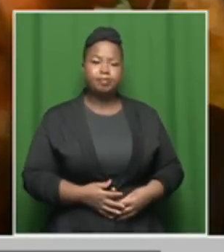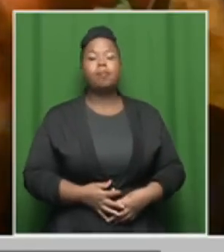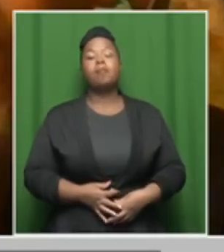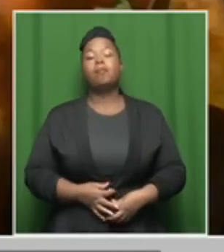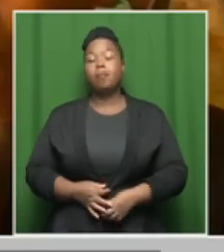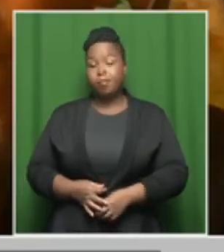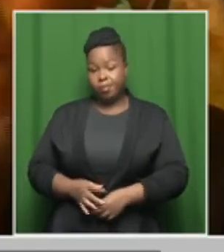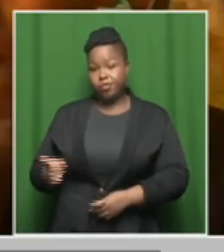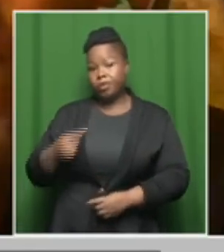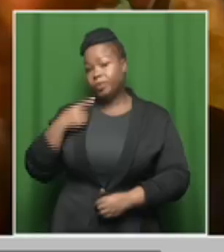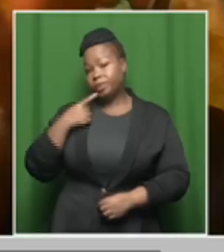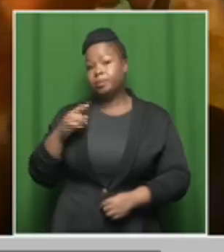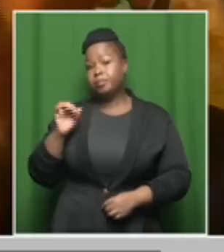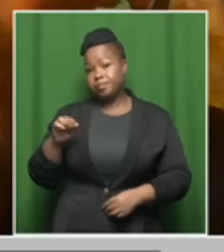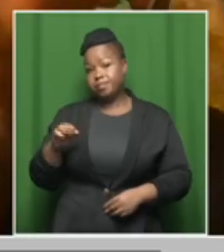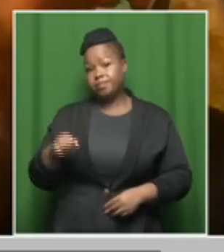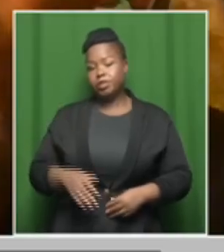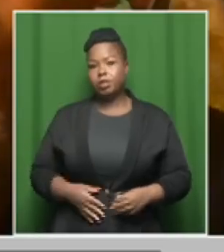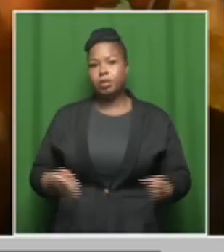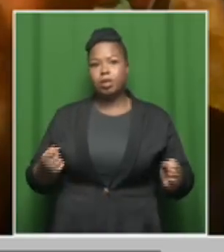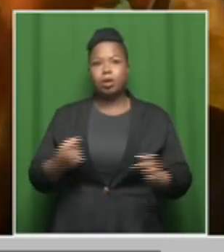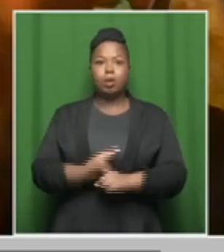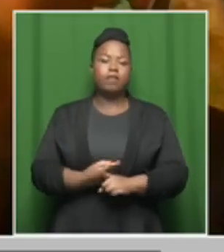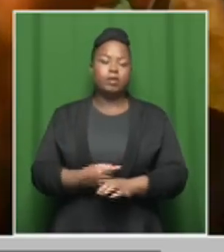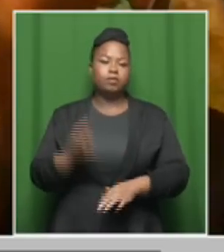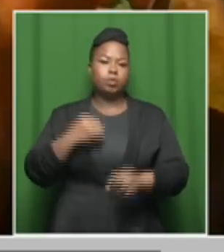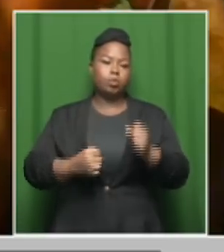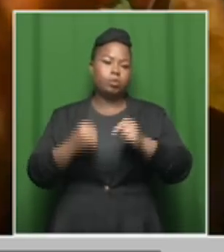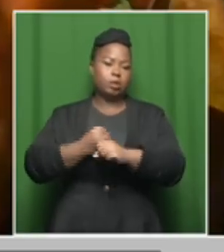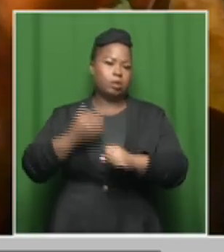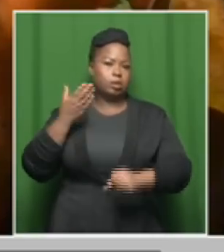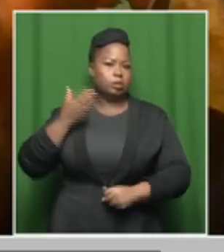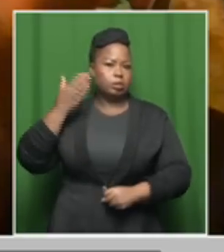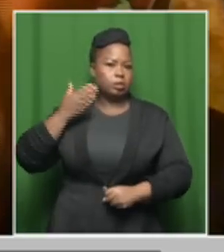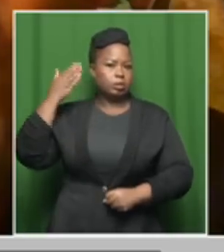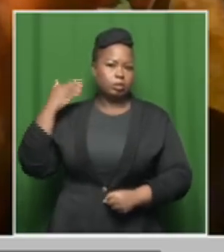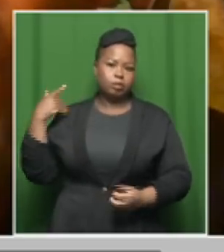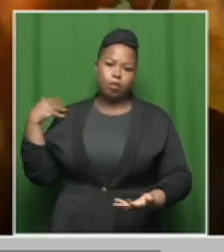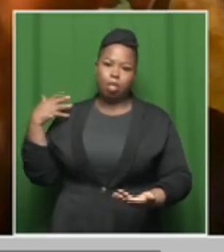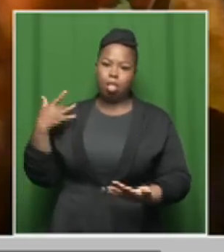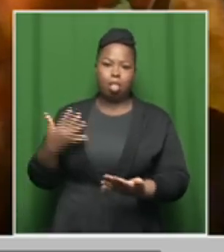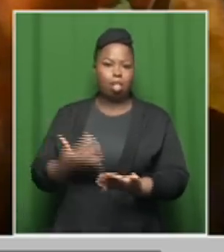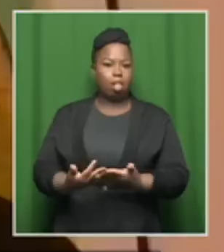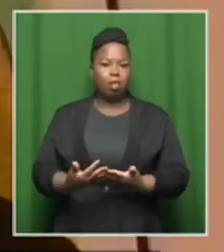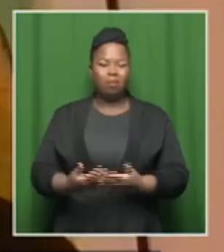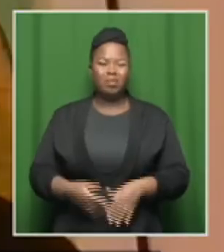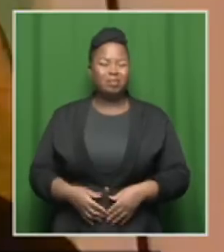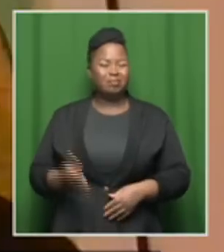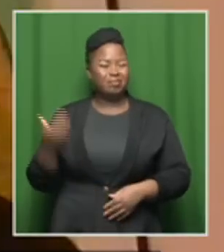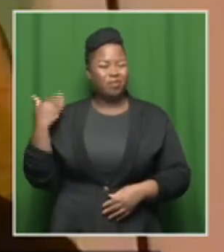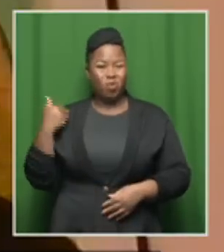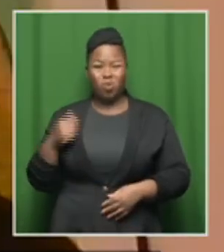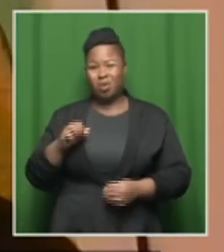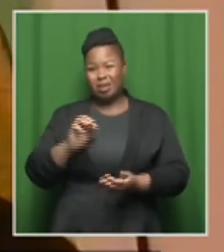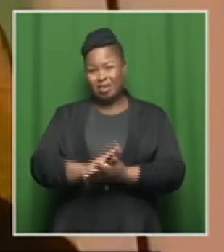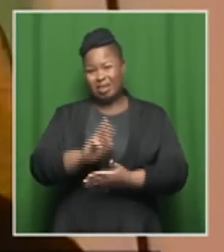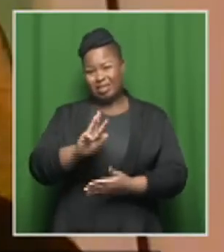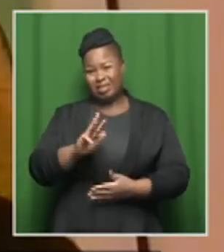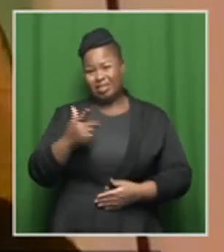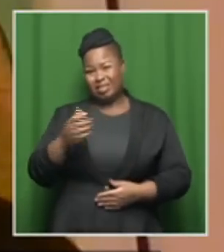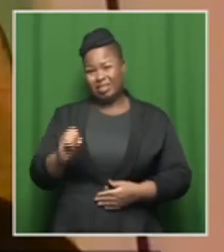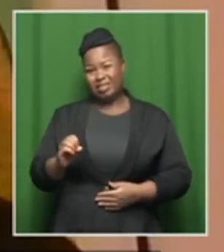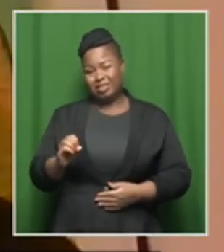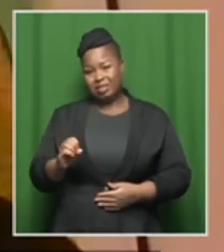Yeah, as you mentioned, it is a conflict that goes years back. Some even argue it goes back to the independence in the 1960s, the